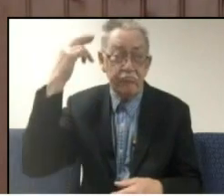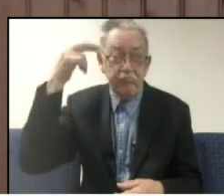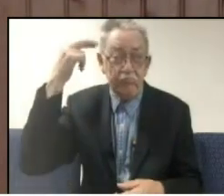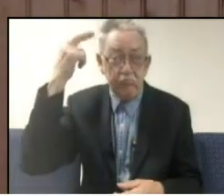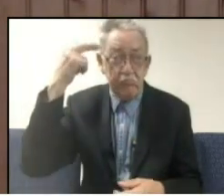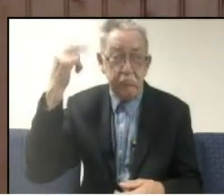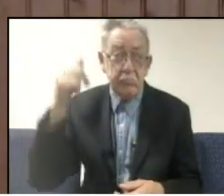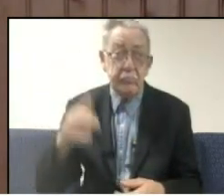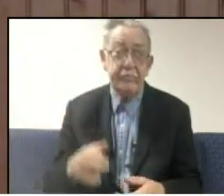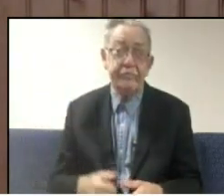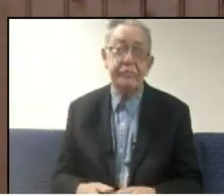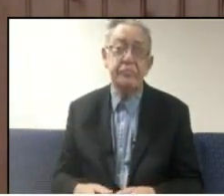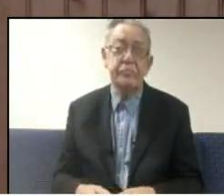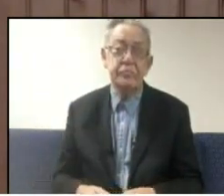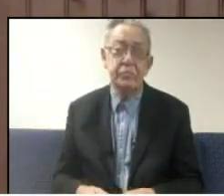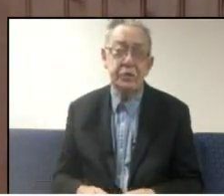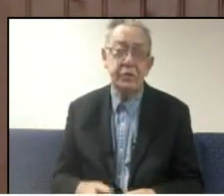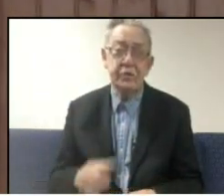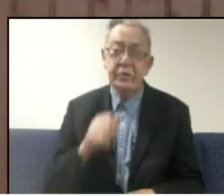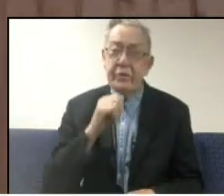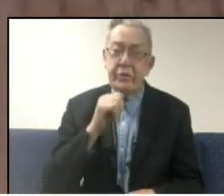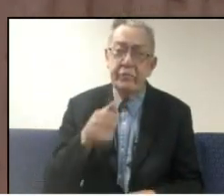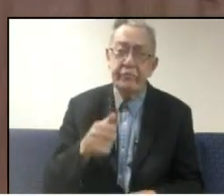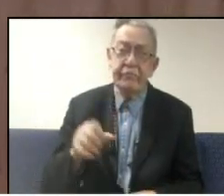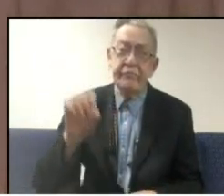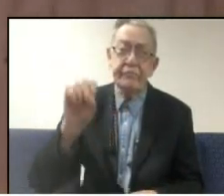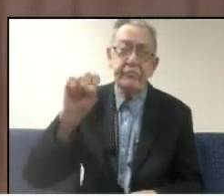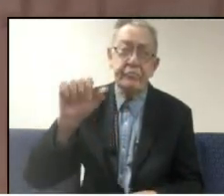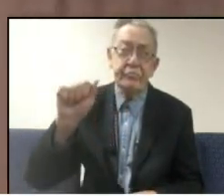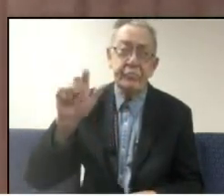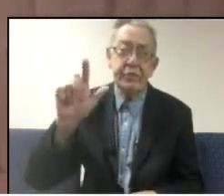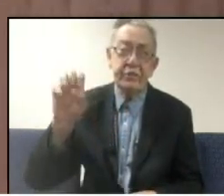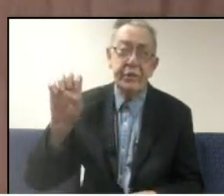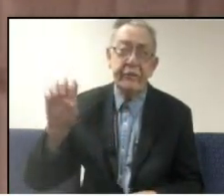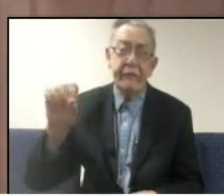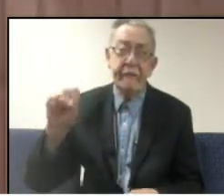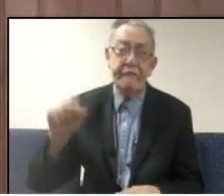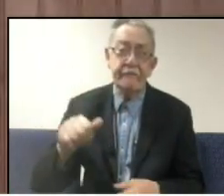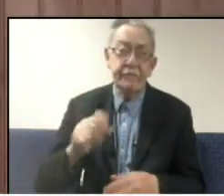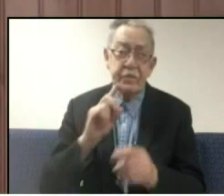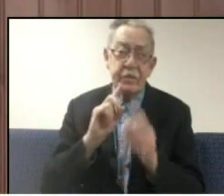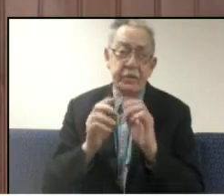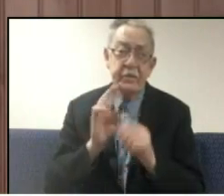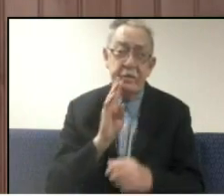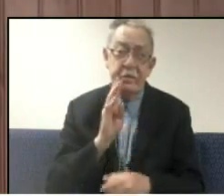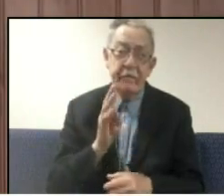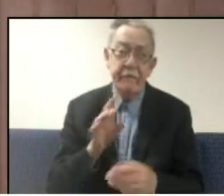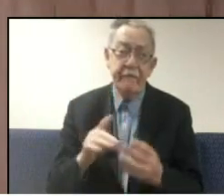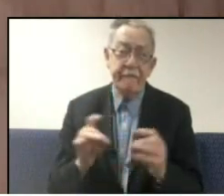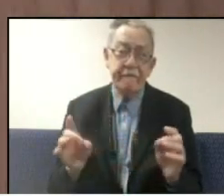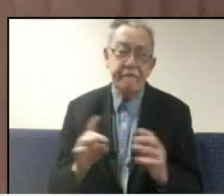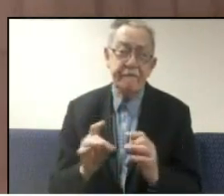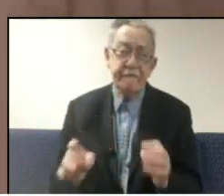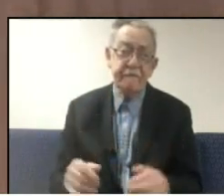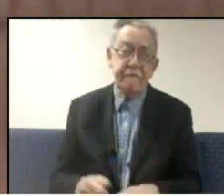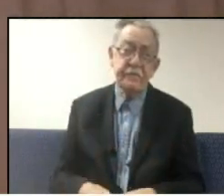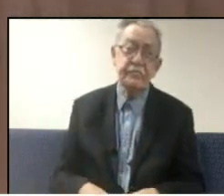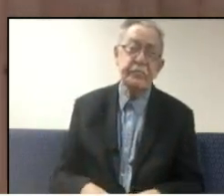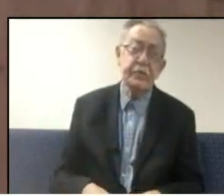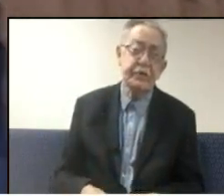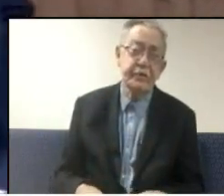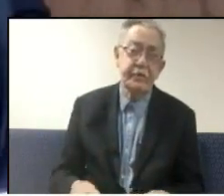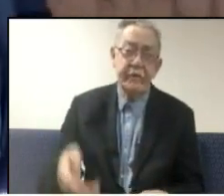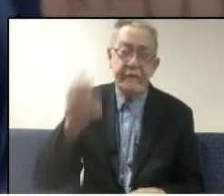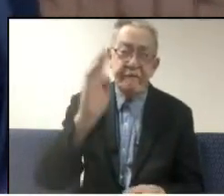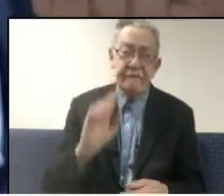This isn't a sales call that God makes. That's not the call. It's not where God is coming